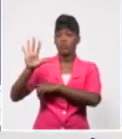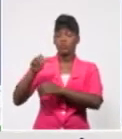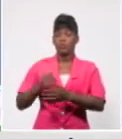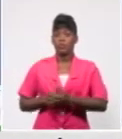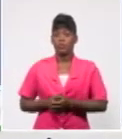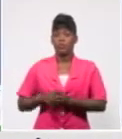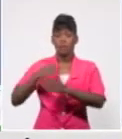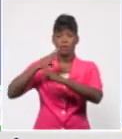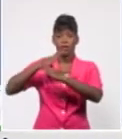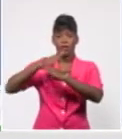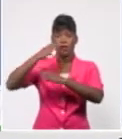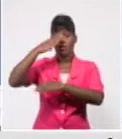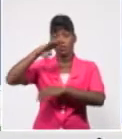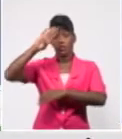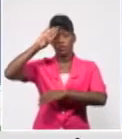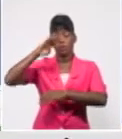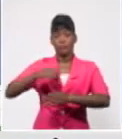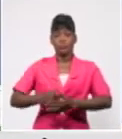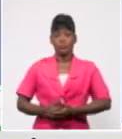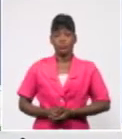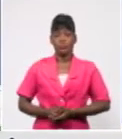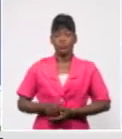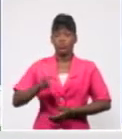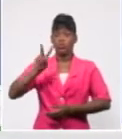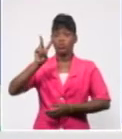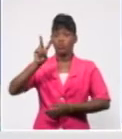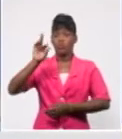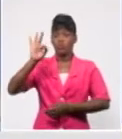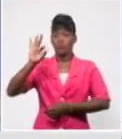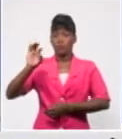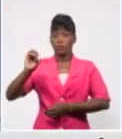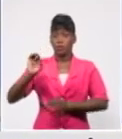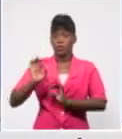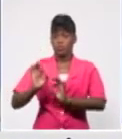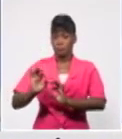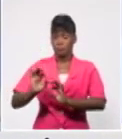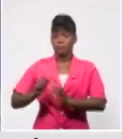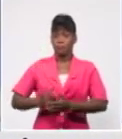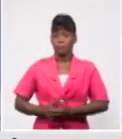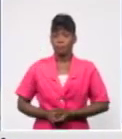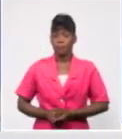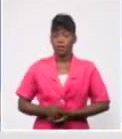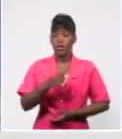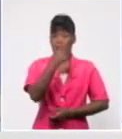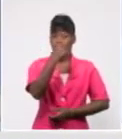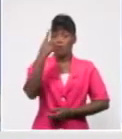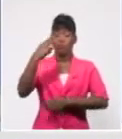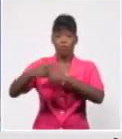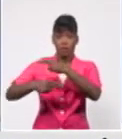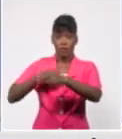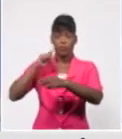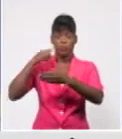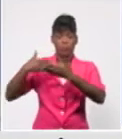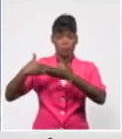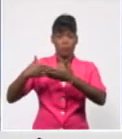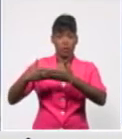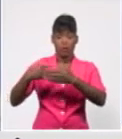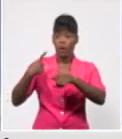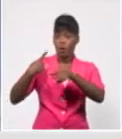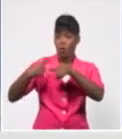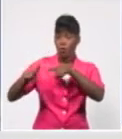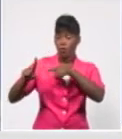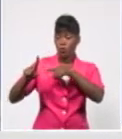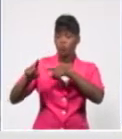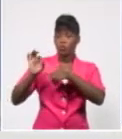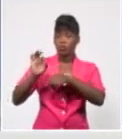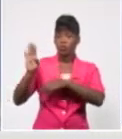266 in the Center for Molecular Immunology, 241 in Fructuoso Rodriguez Hospital, 229